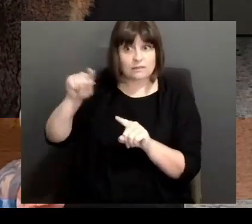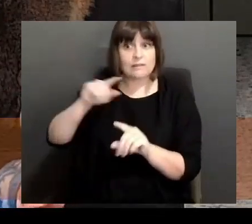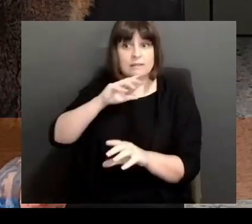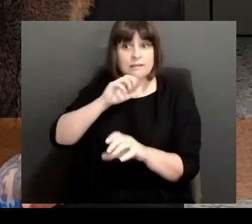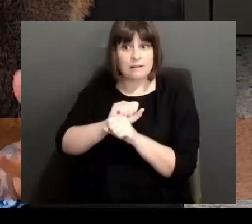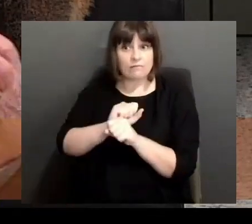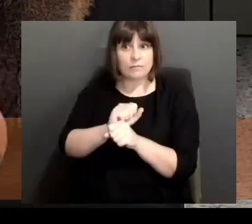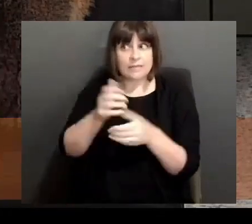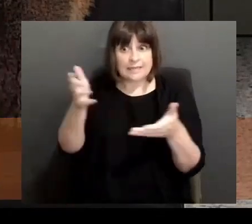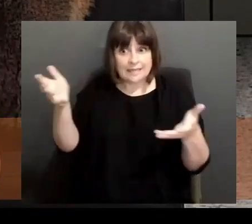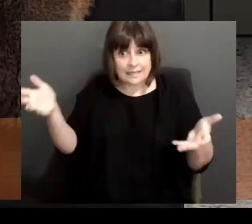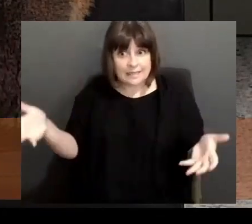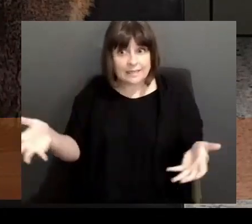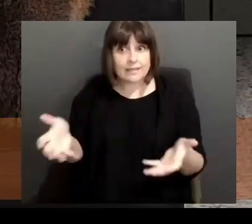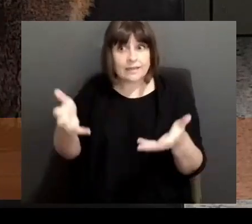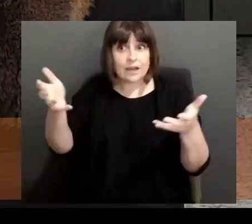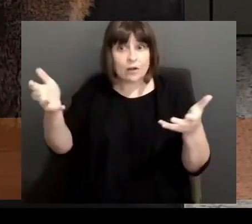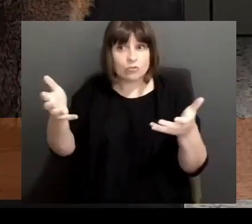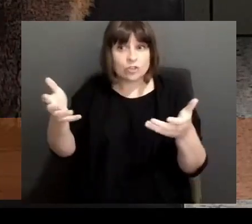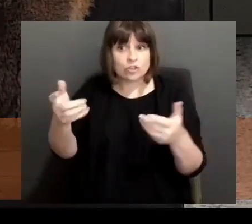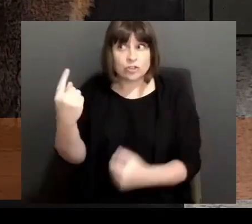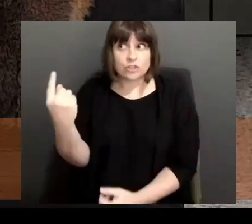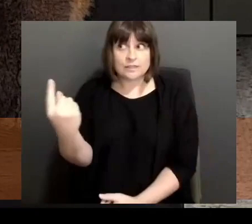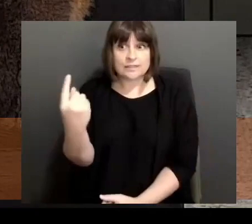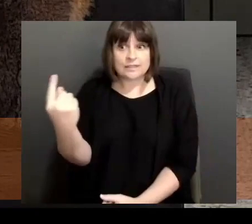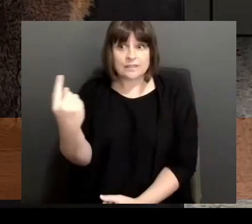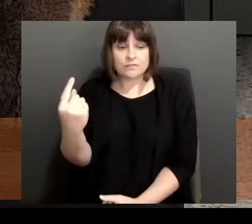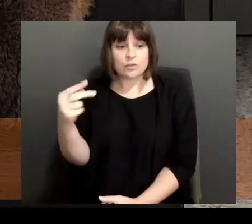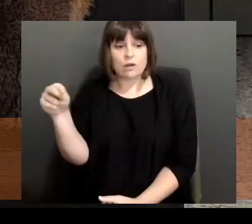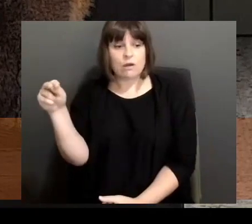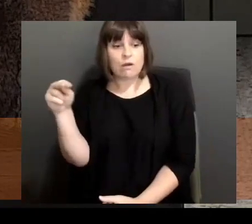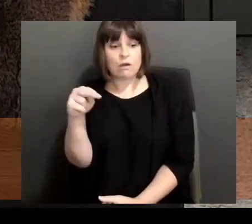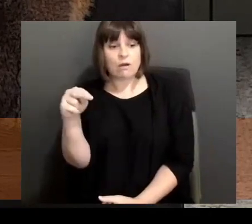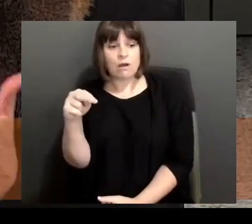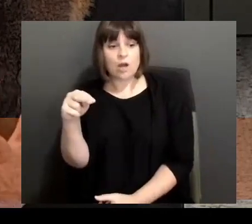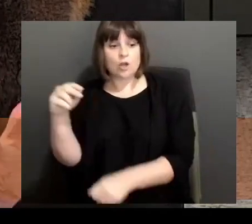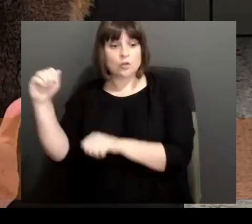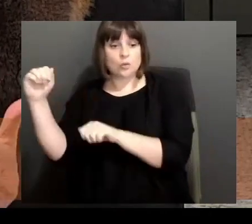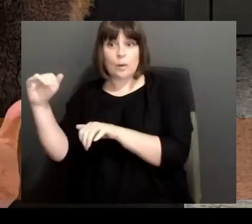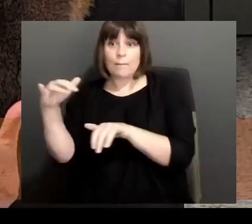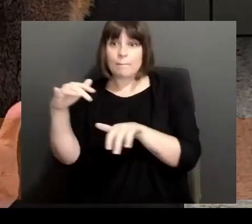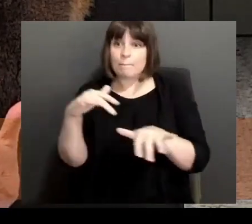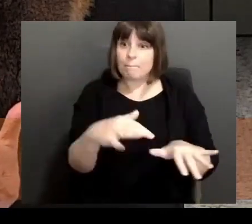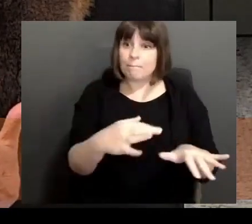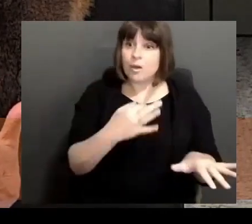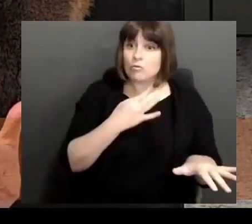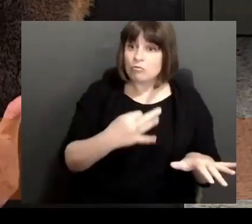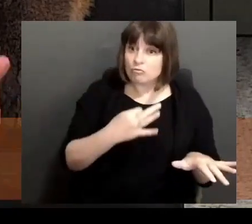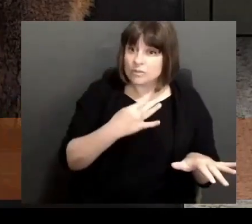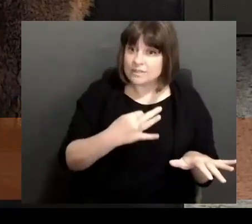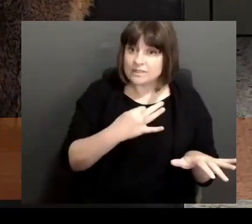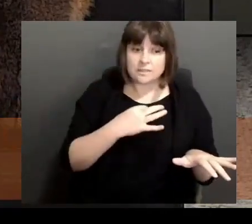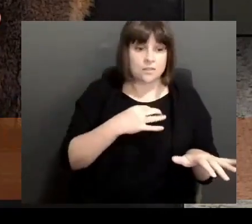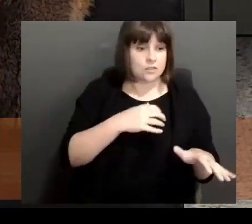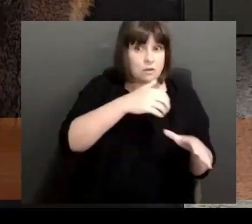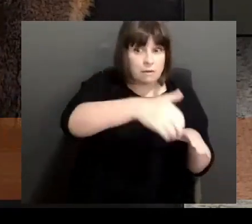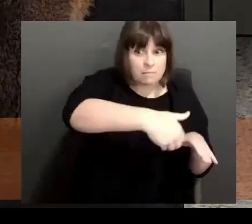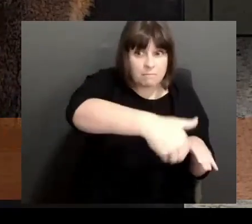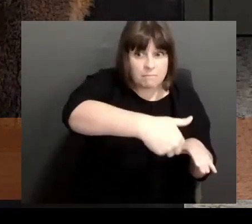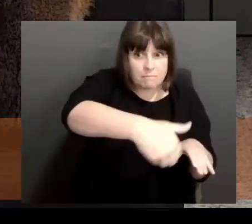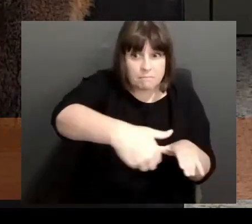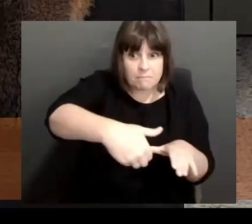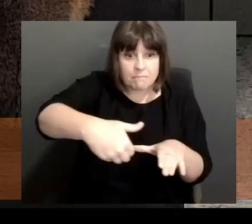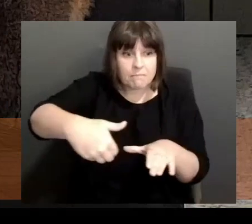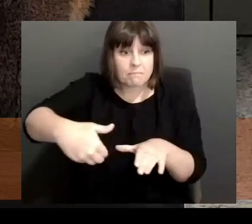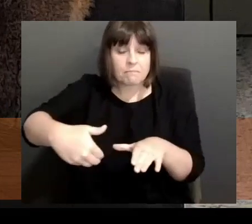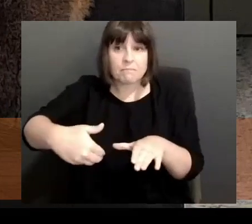individuals to take up the risk of mining and investment in their mining activities in order